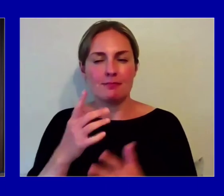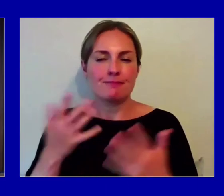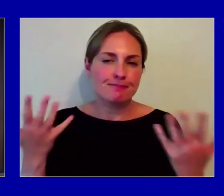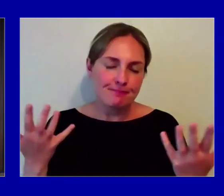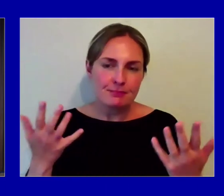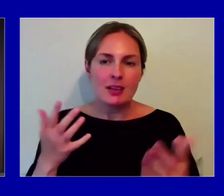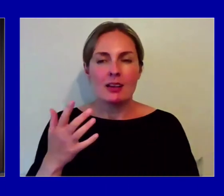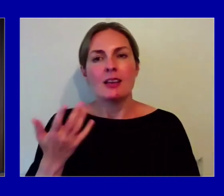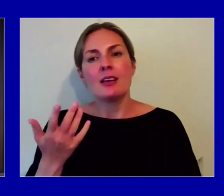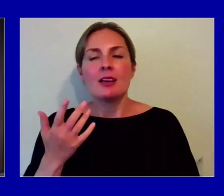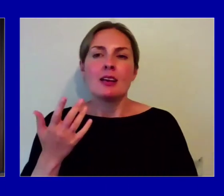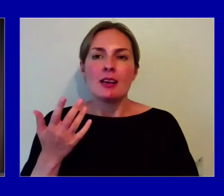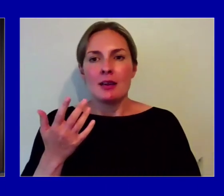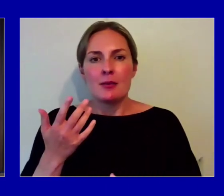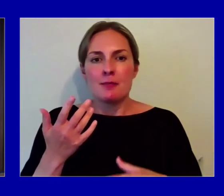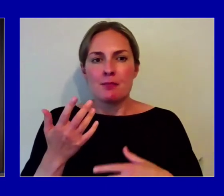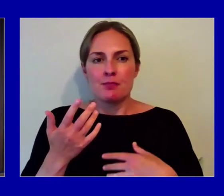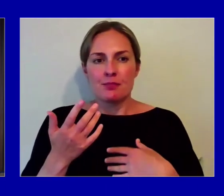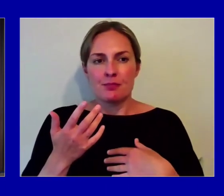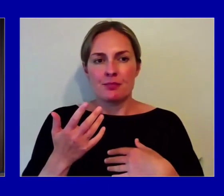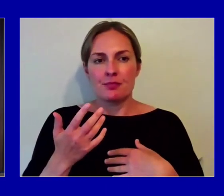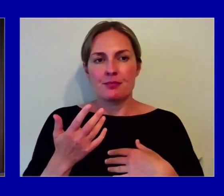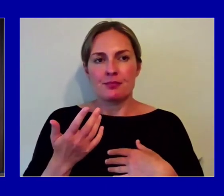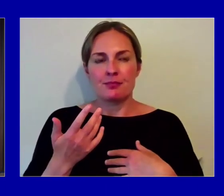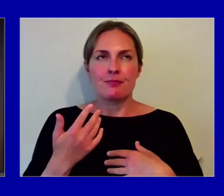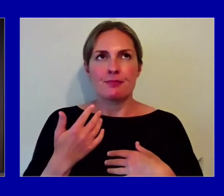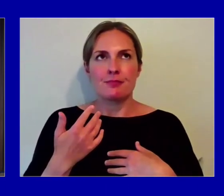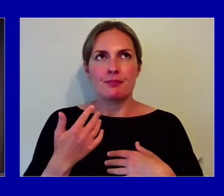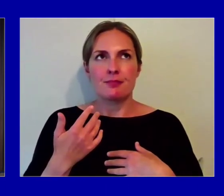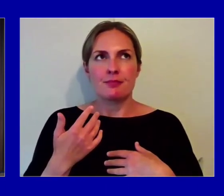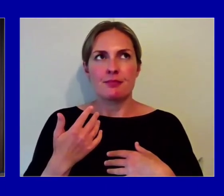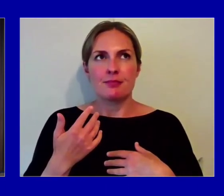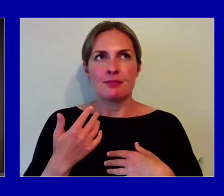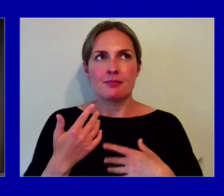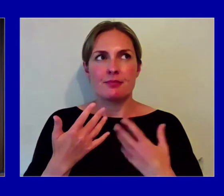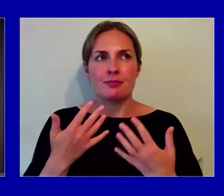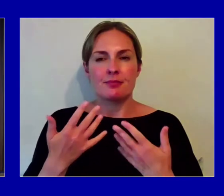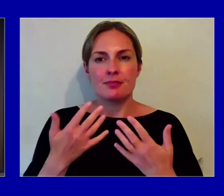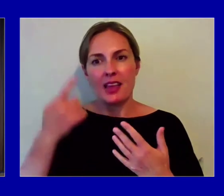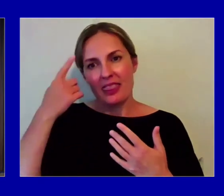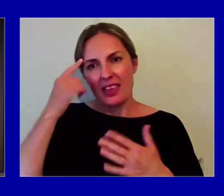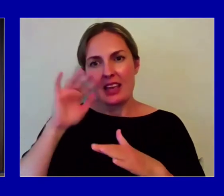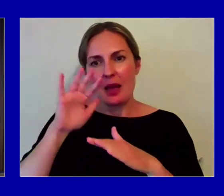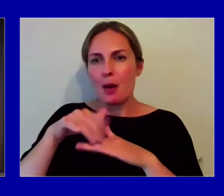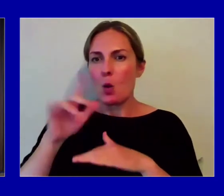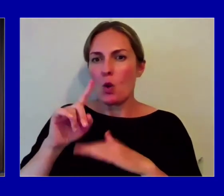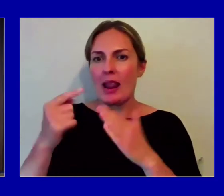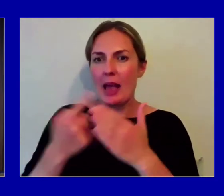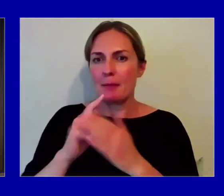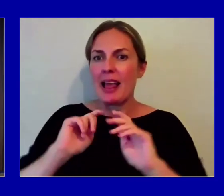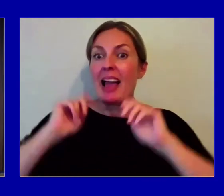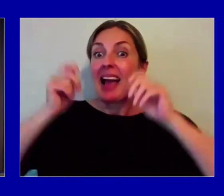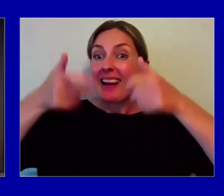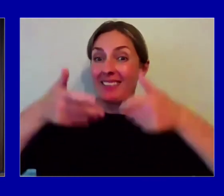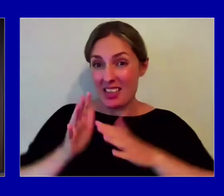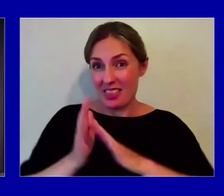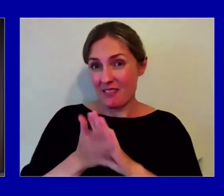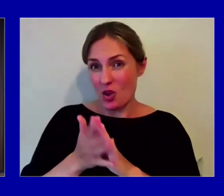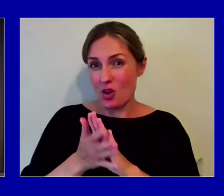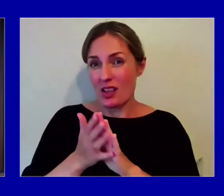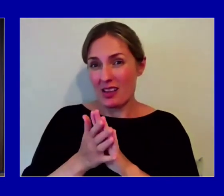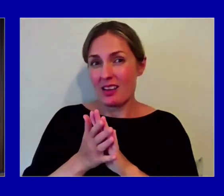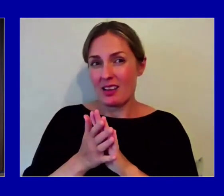allowed and what happened afterwards and uncle Bruce is probably similar in Mallacoota was the, um, like